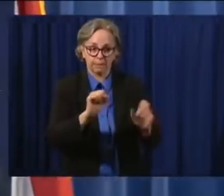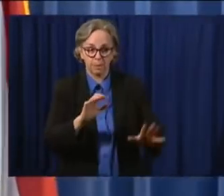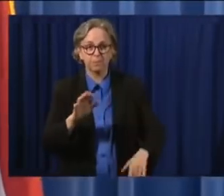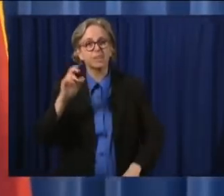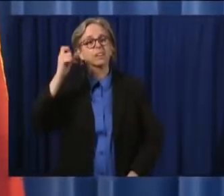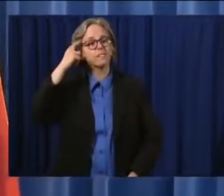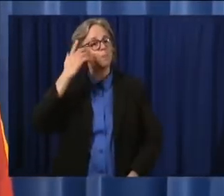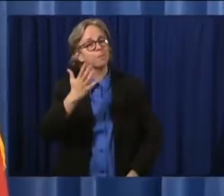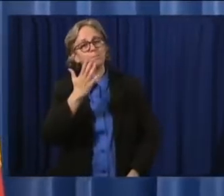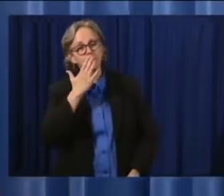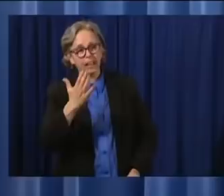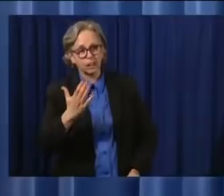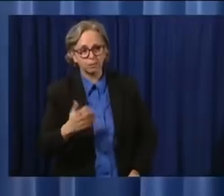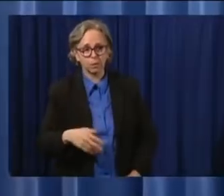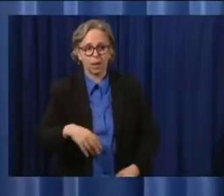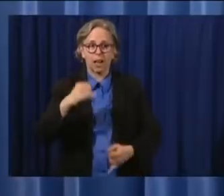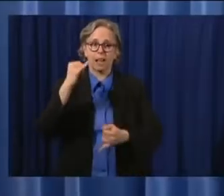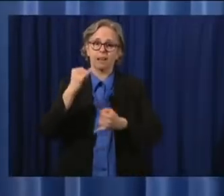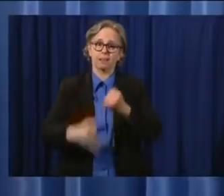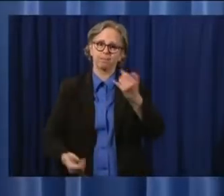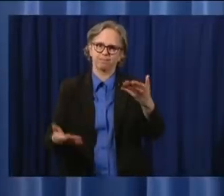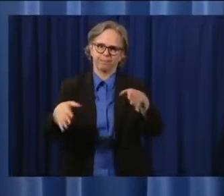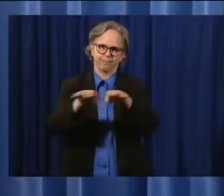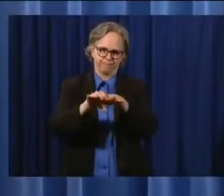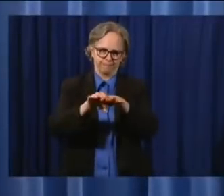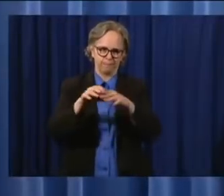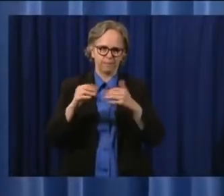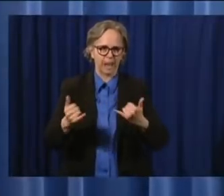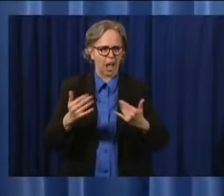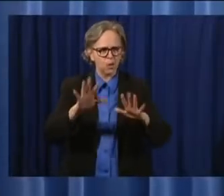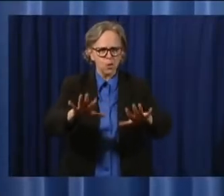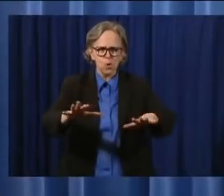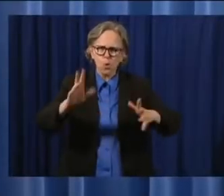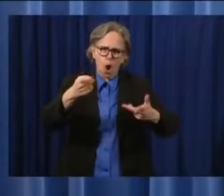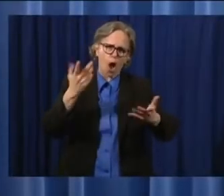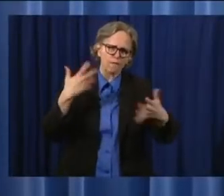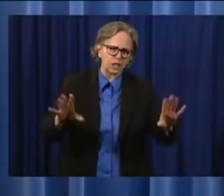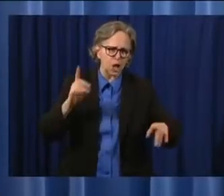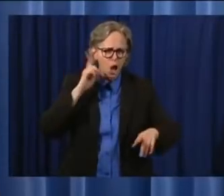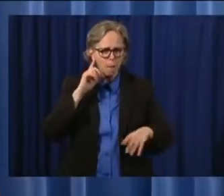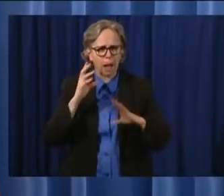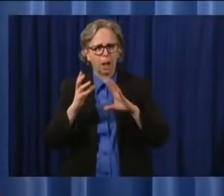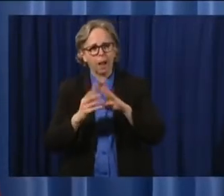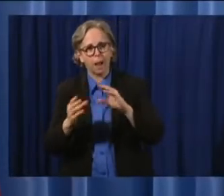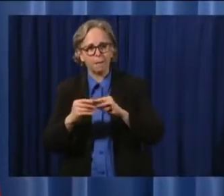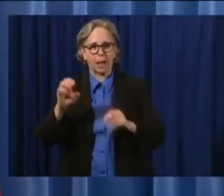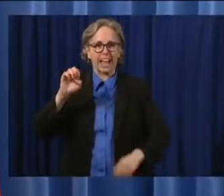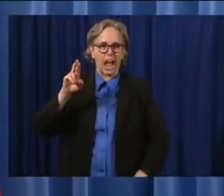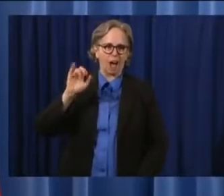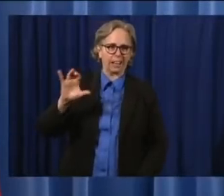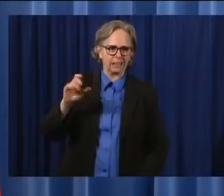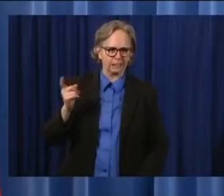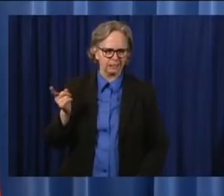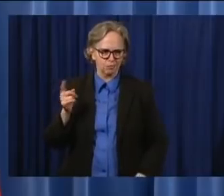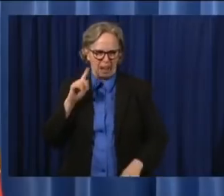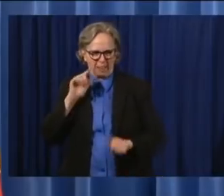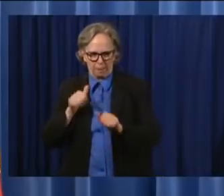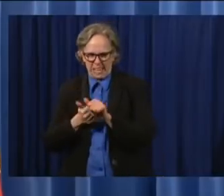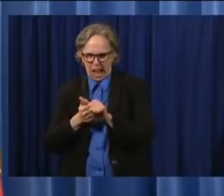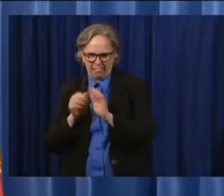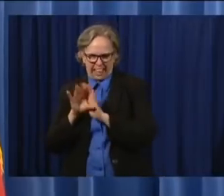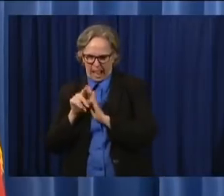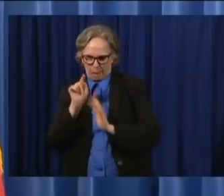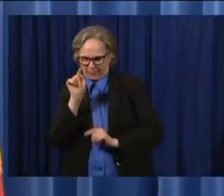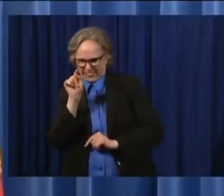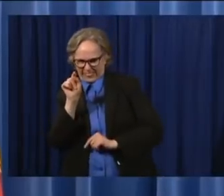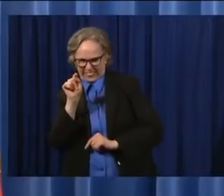close, you all have heard us talk about Eric, who's right there behind the camera. Eric Porter is an